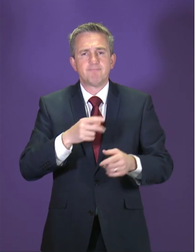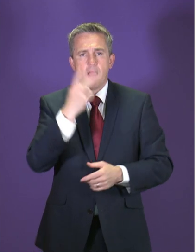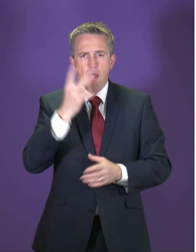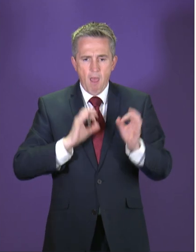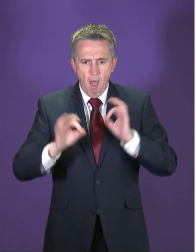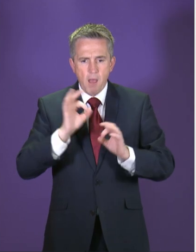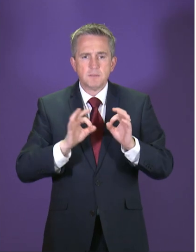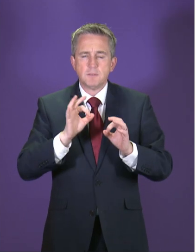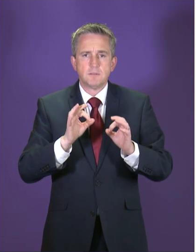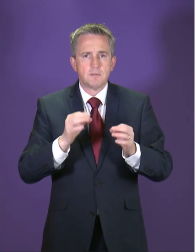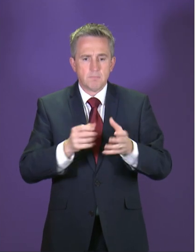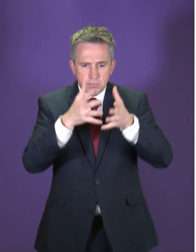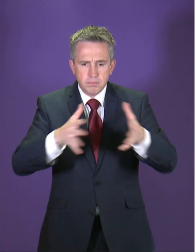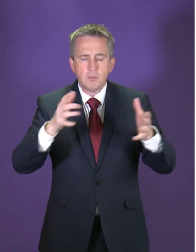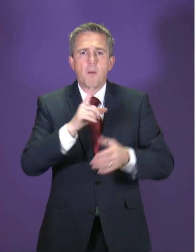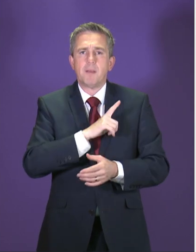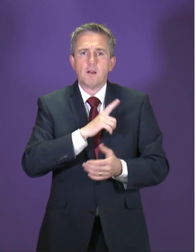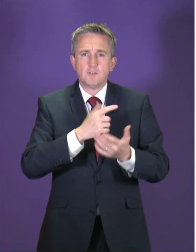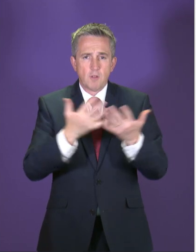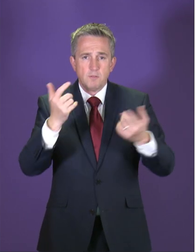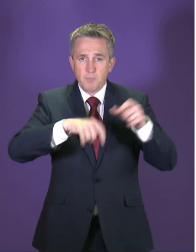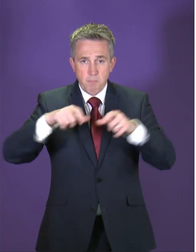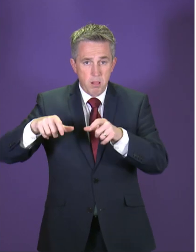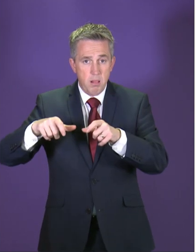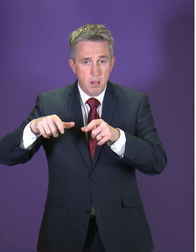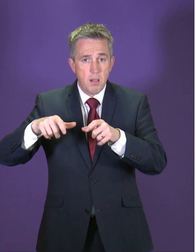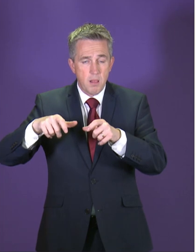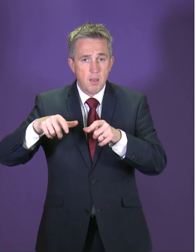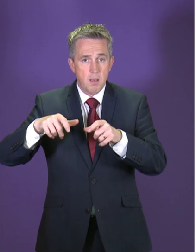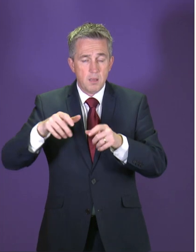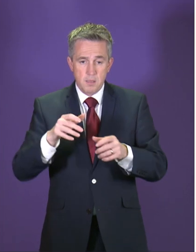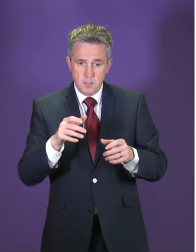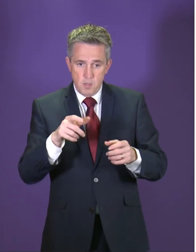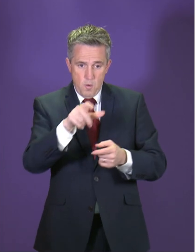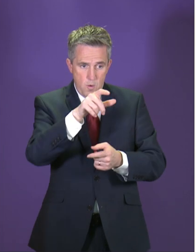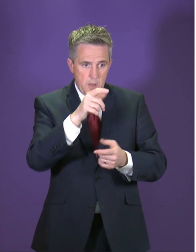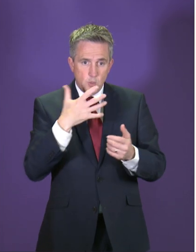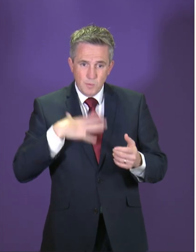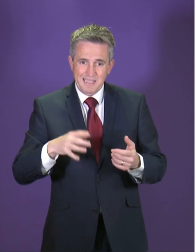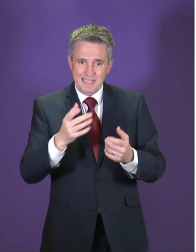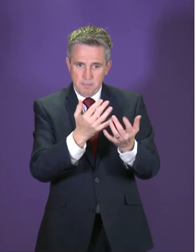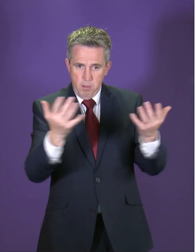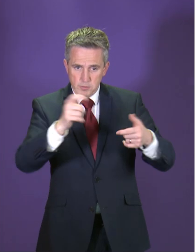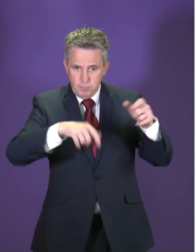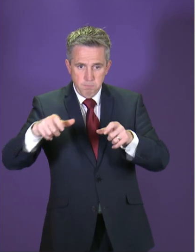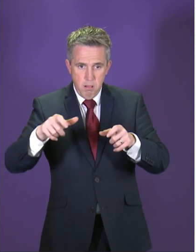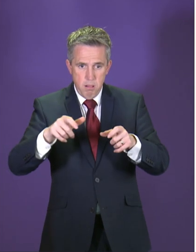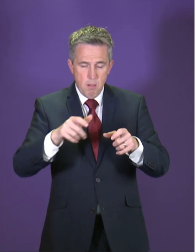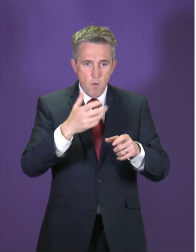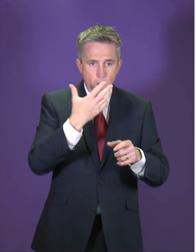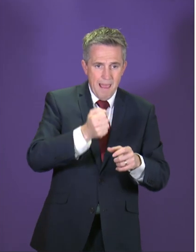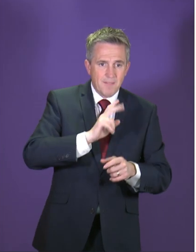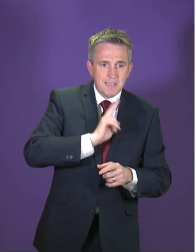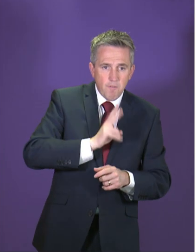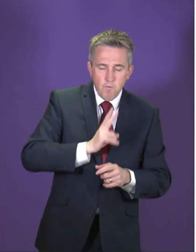from overcrowding." And that means that a community of people who do different things, speak in different